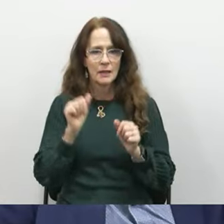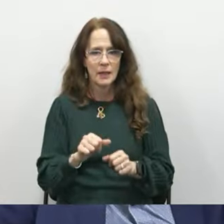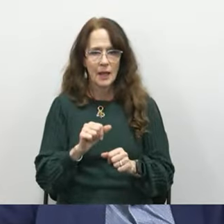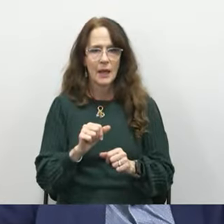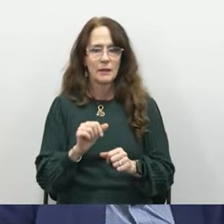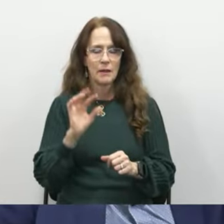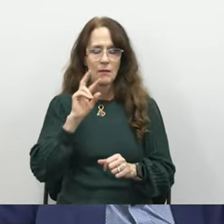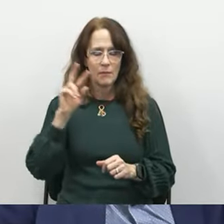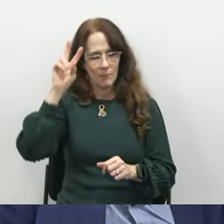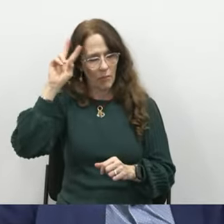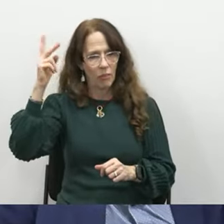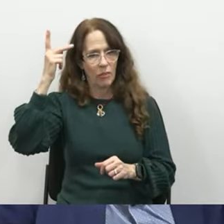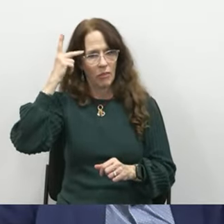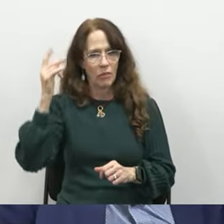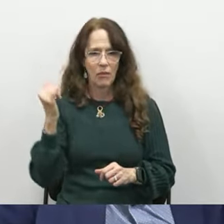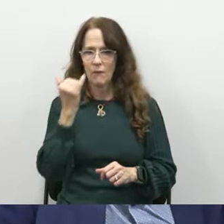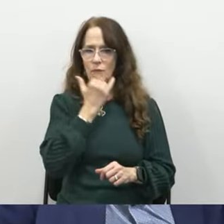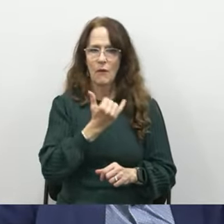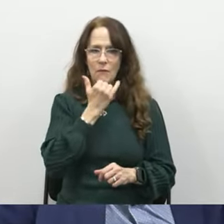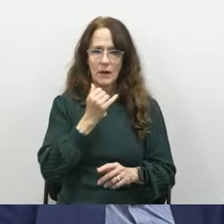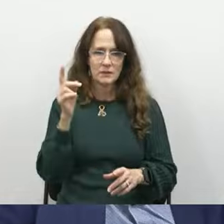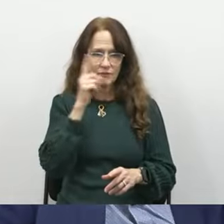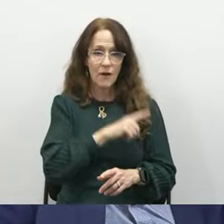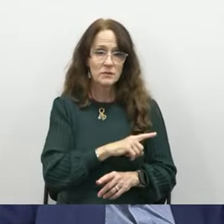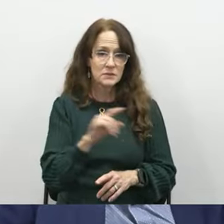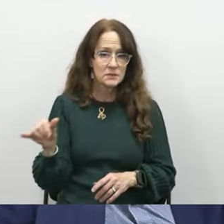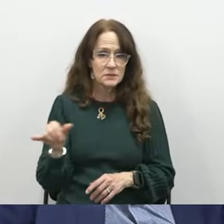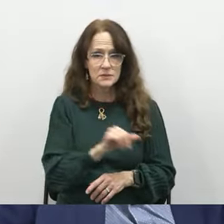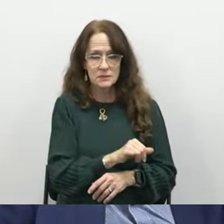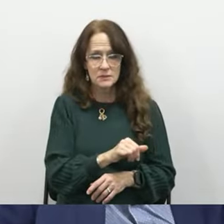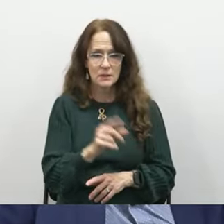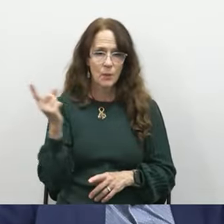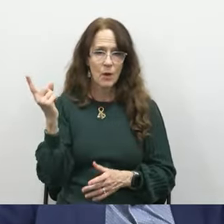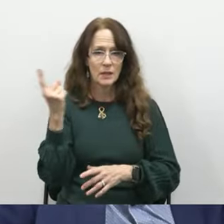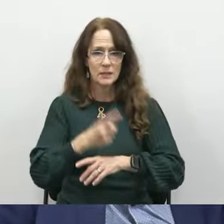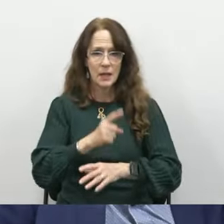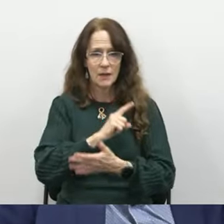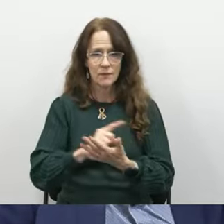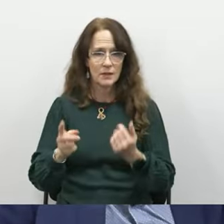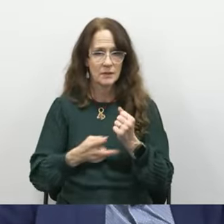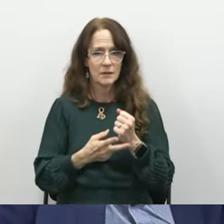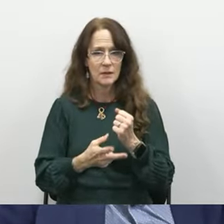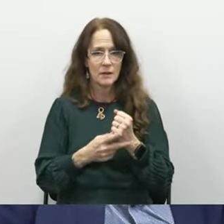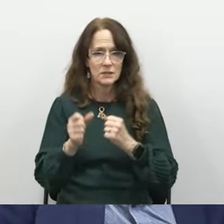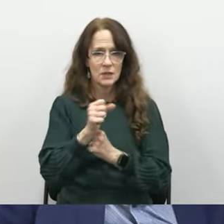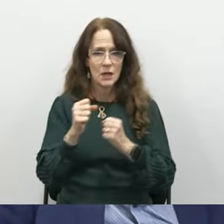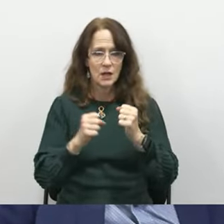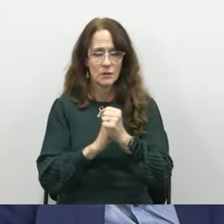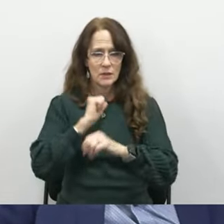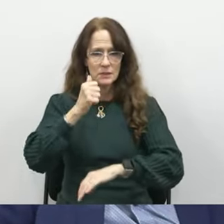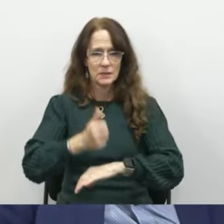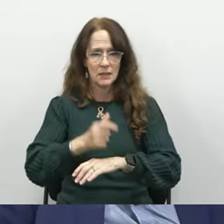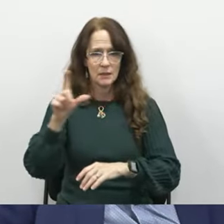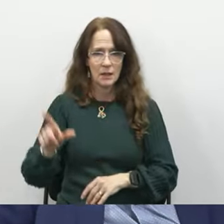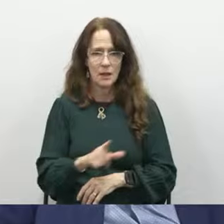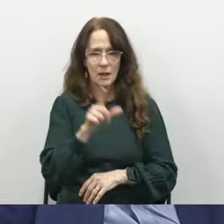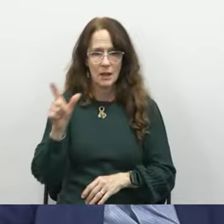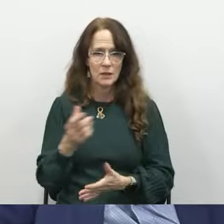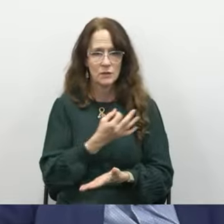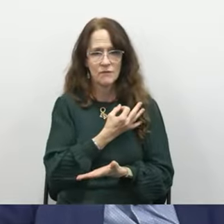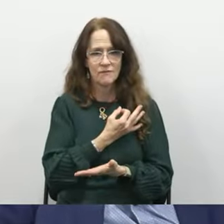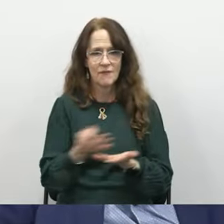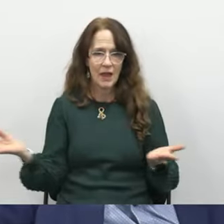as misleading as false information. A 1 day a week library is not preservation. It is a structure that sets up libraries to